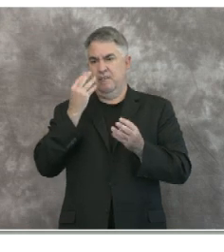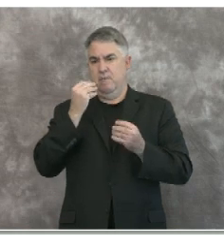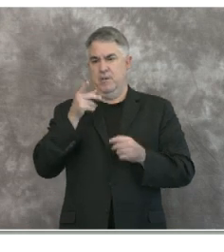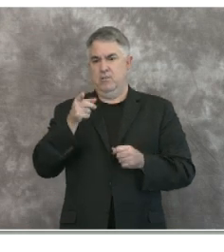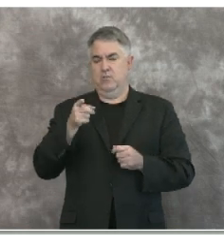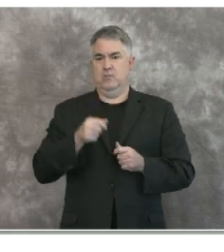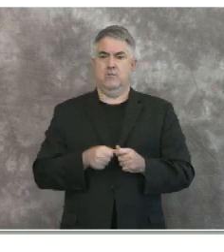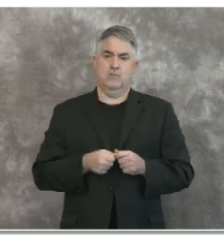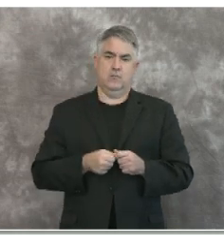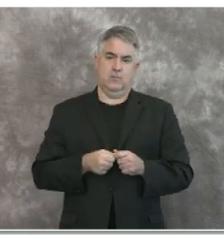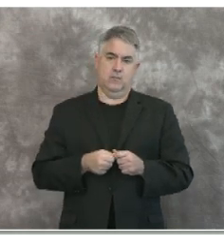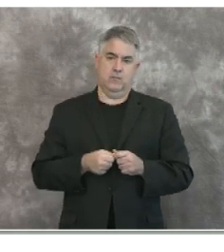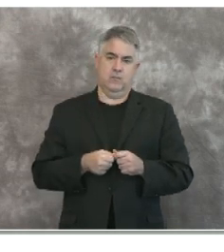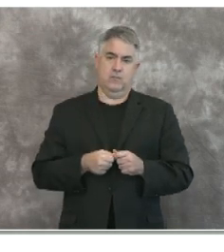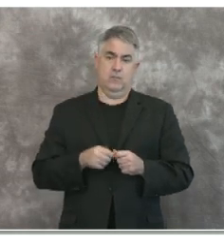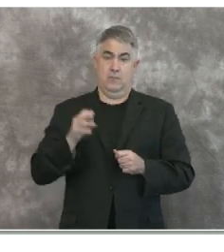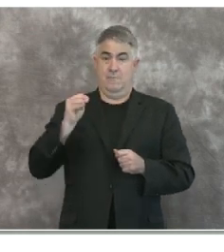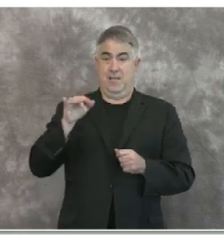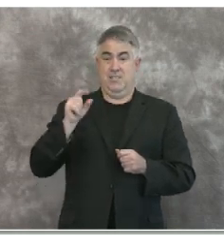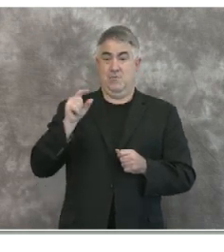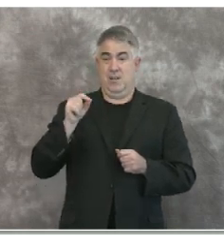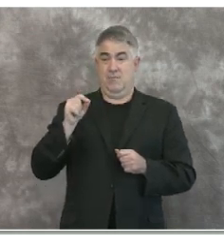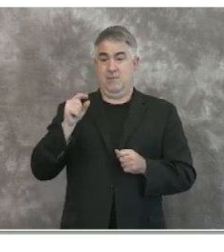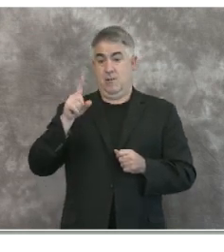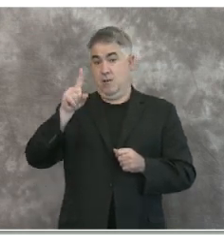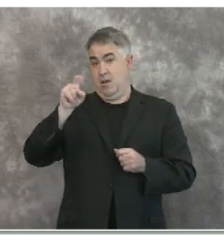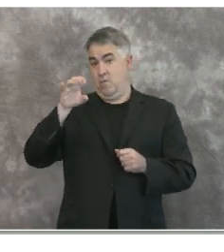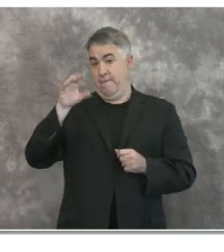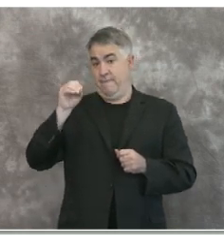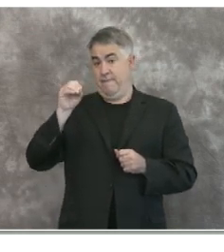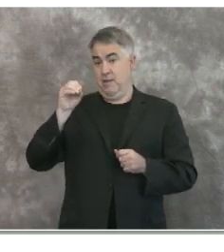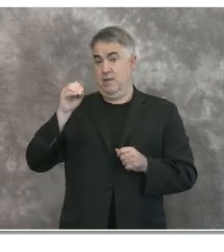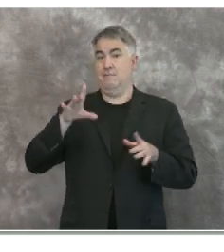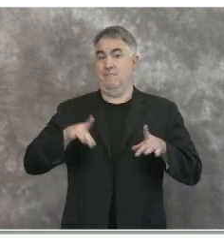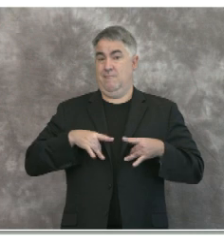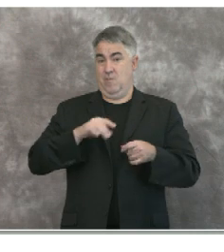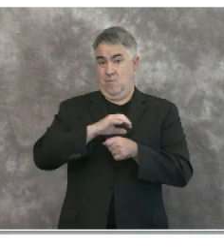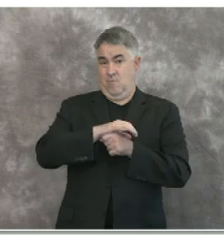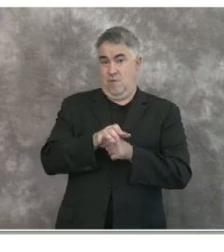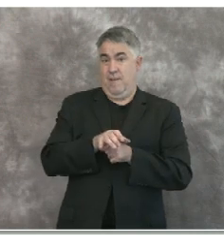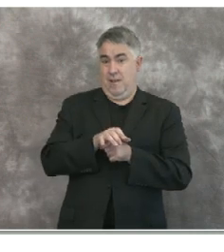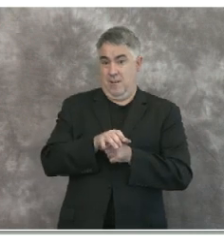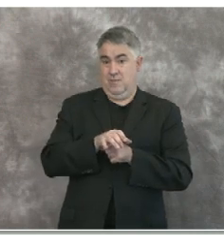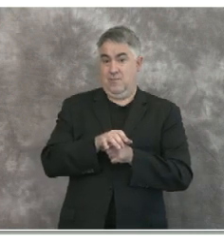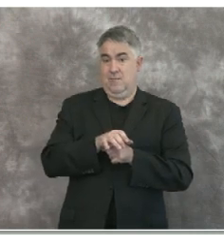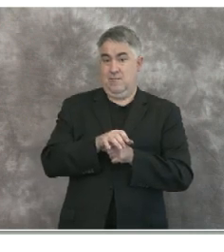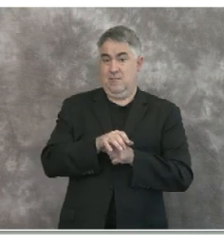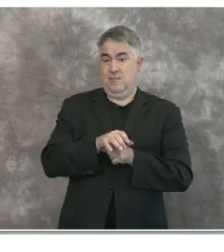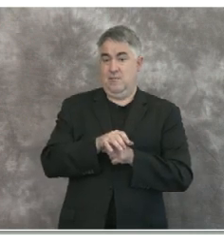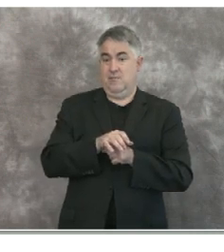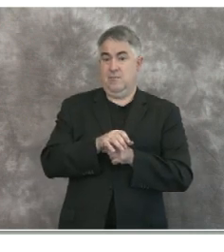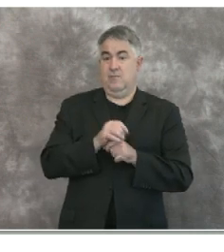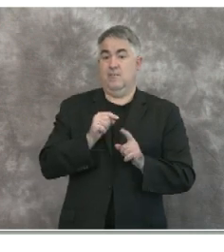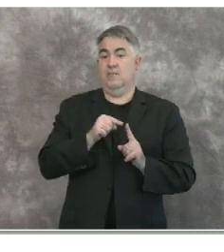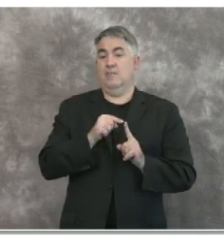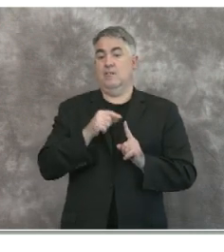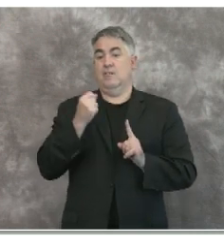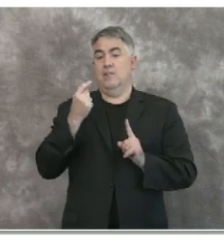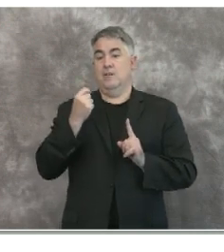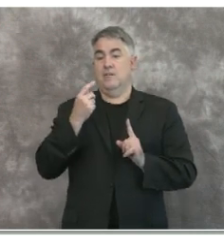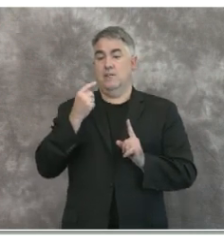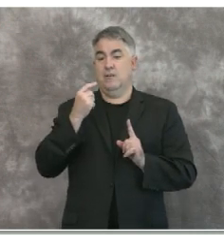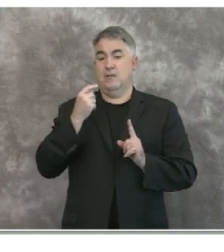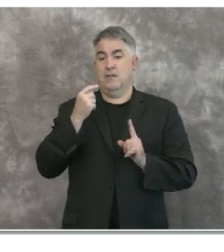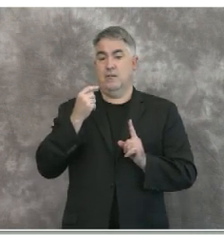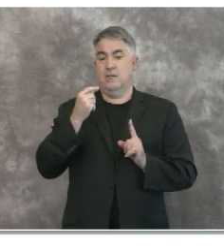had 150 cases. So that is the salmon colored at the very bottom. In the